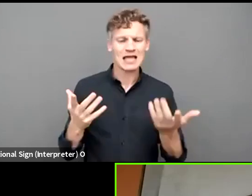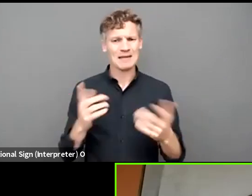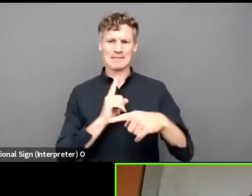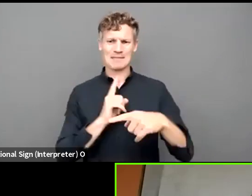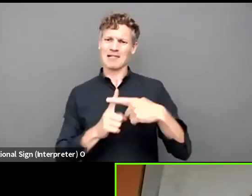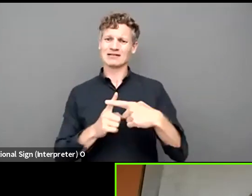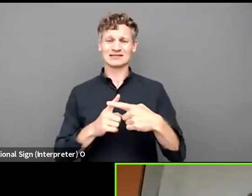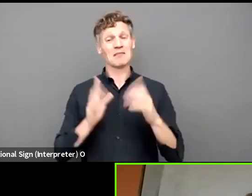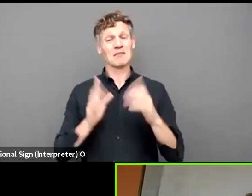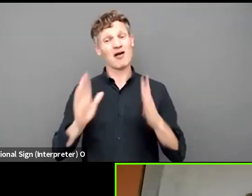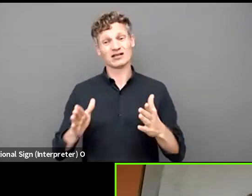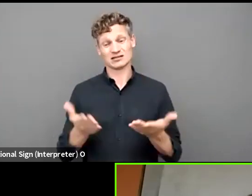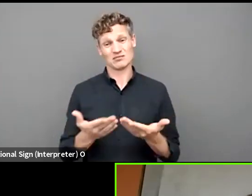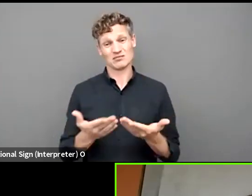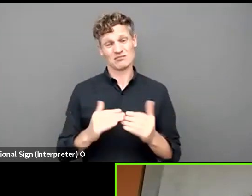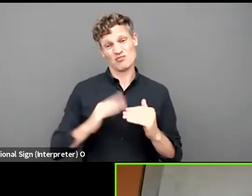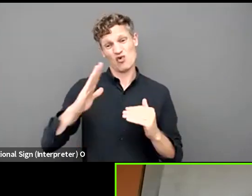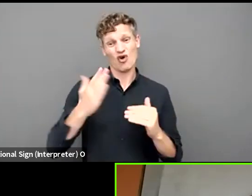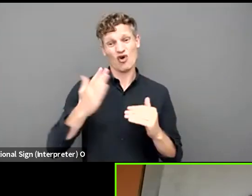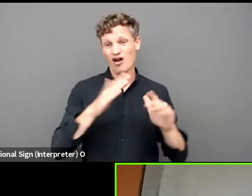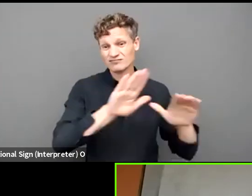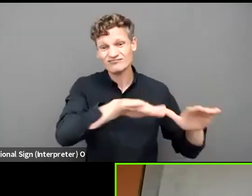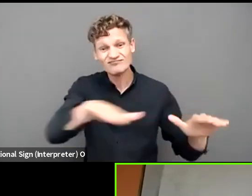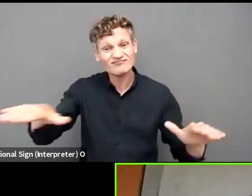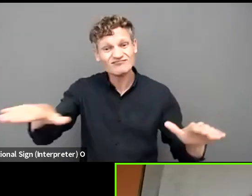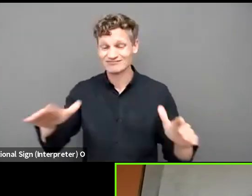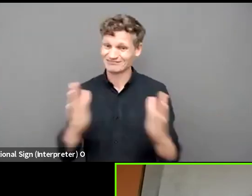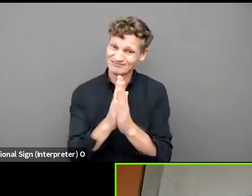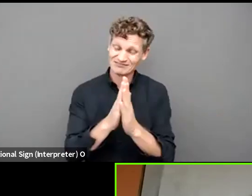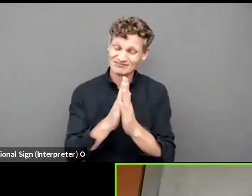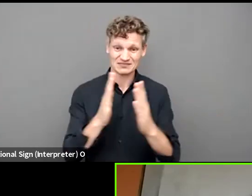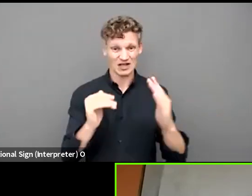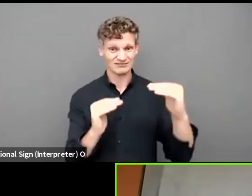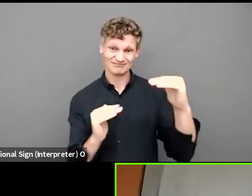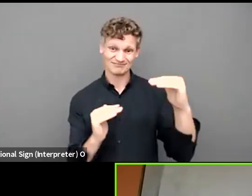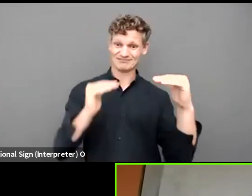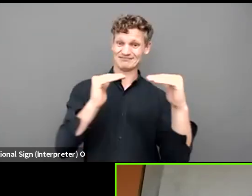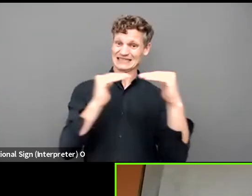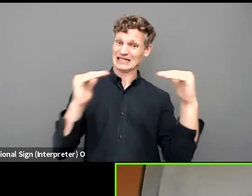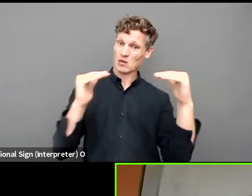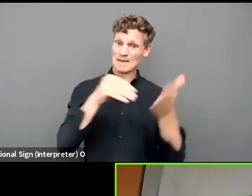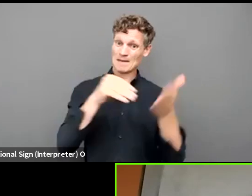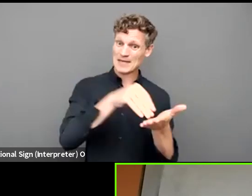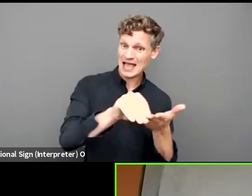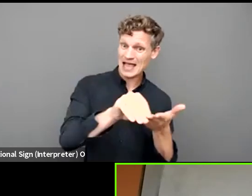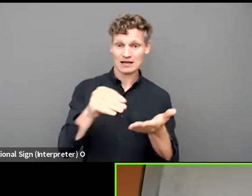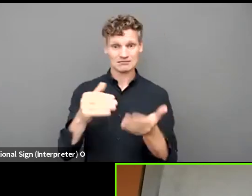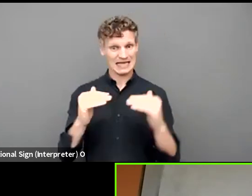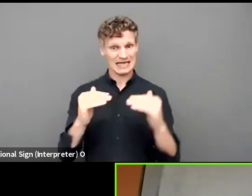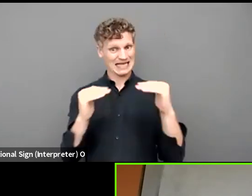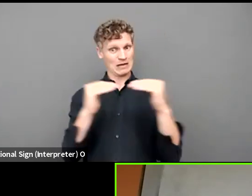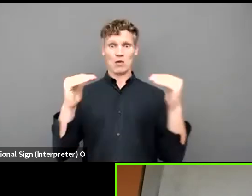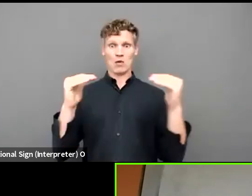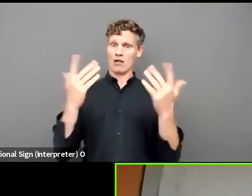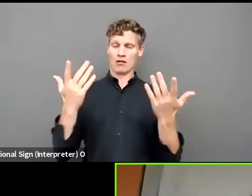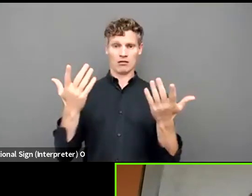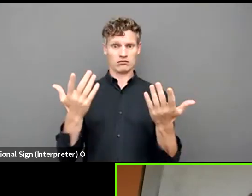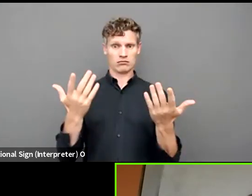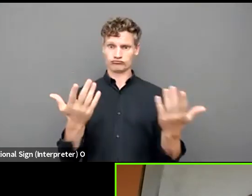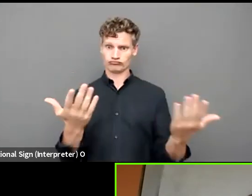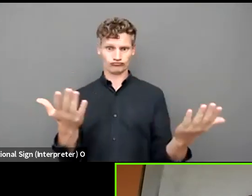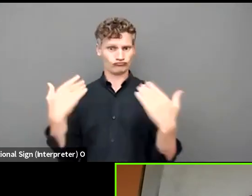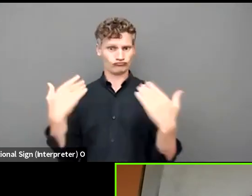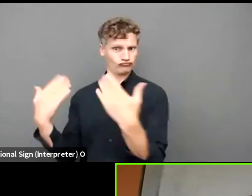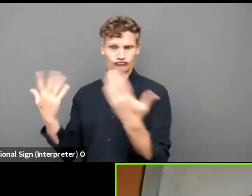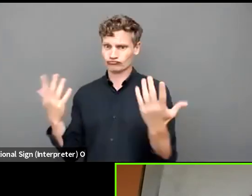you know, and equal opportunity. And then what can employers do? I mean, employers need to be bold. They need to think